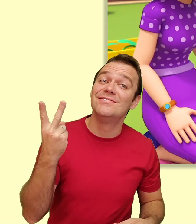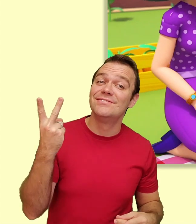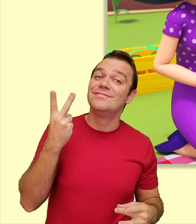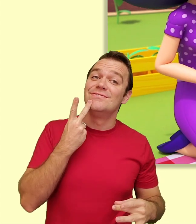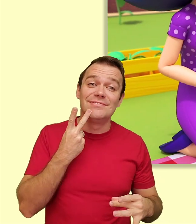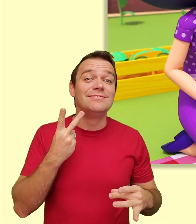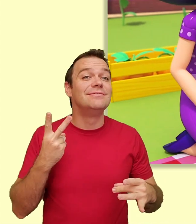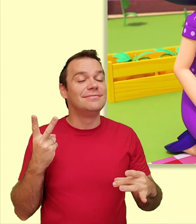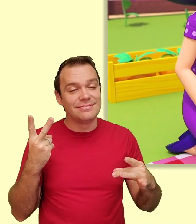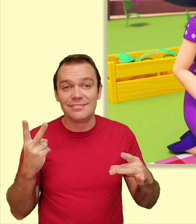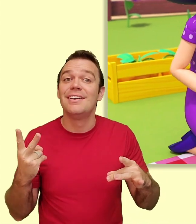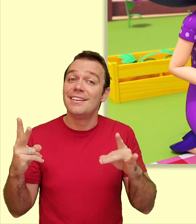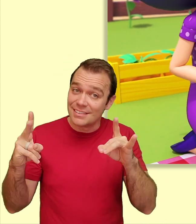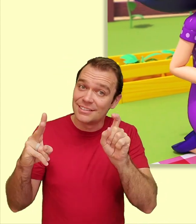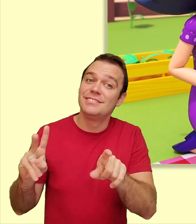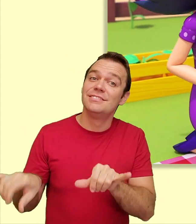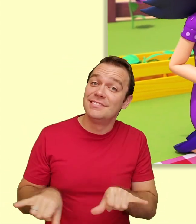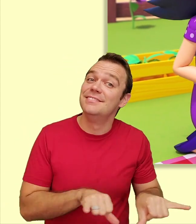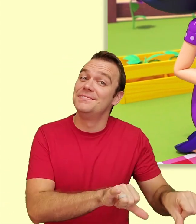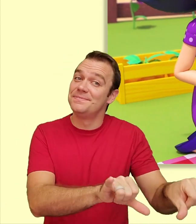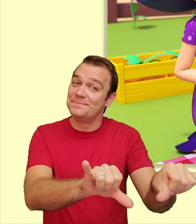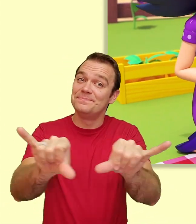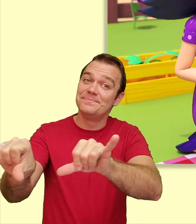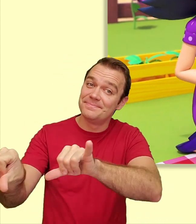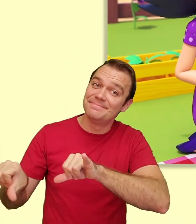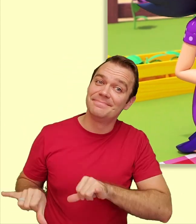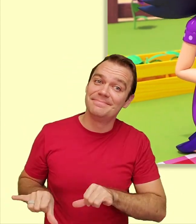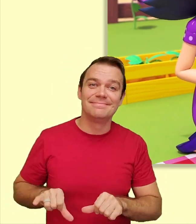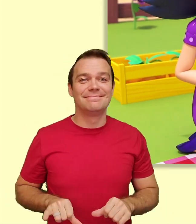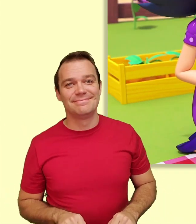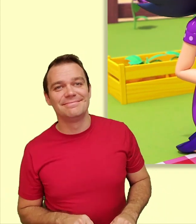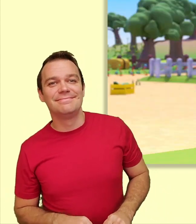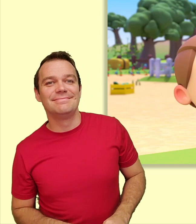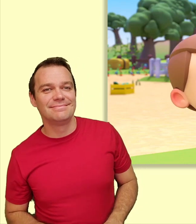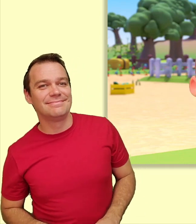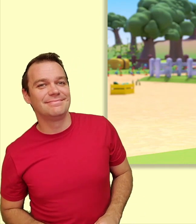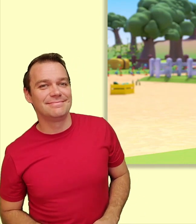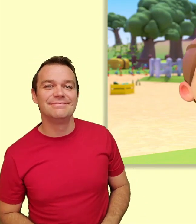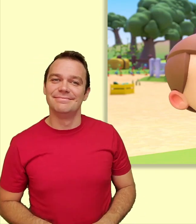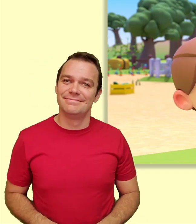my vegetables. Everybody should.